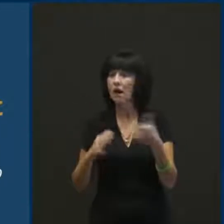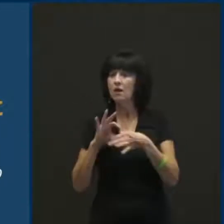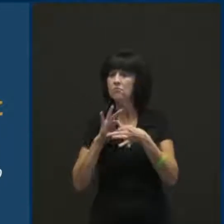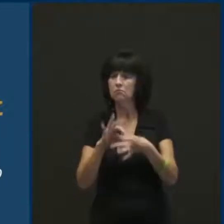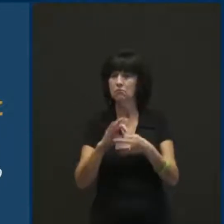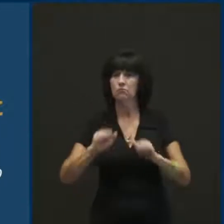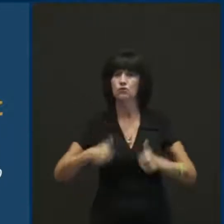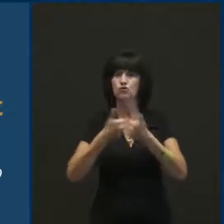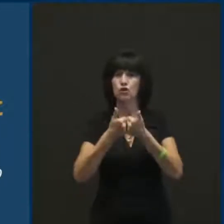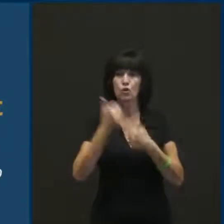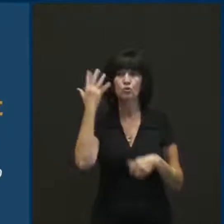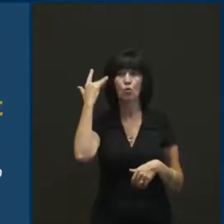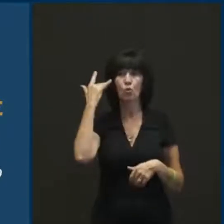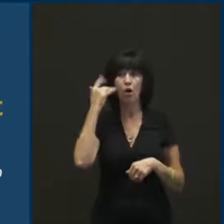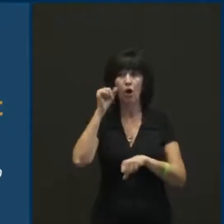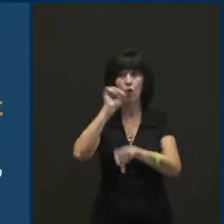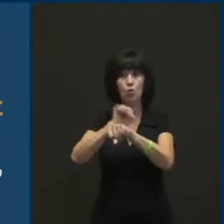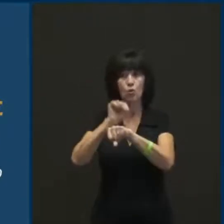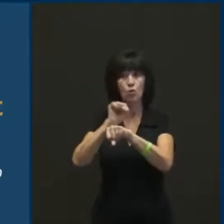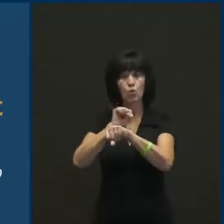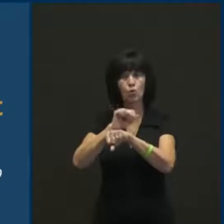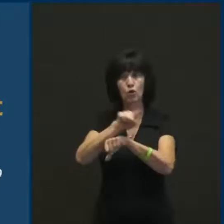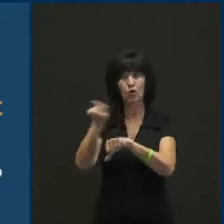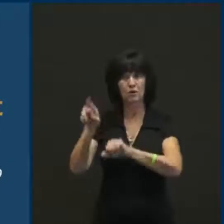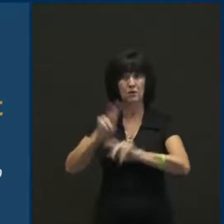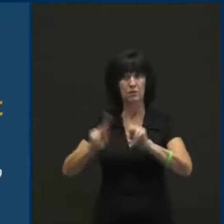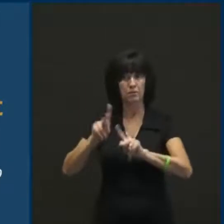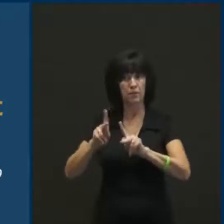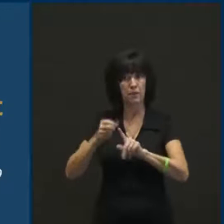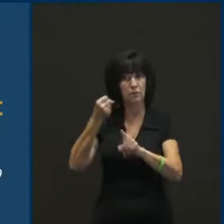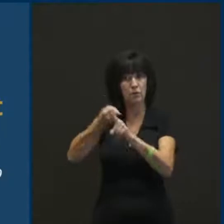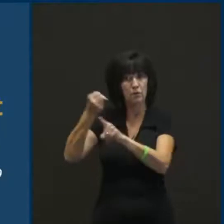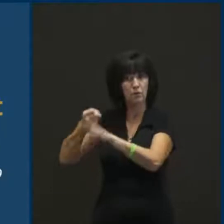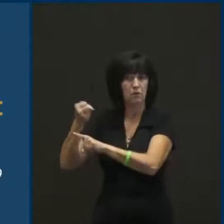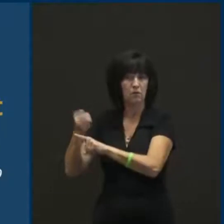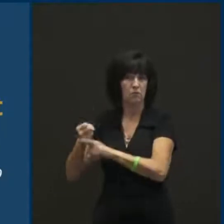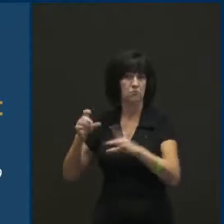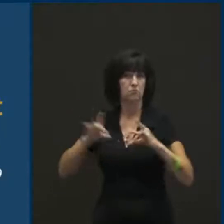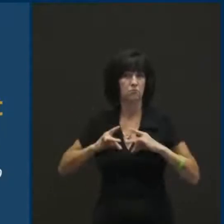among poultry workers. You'll remember in the latter part of April and May,